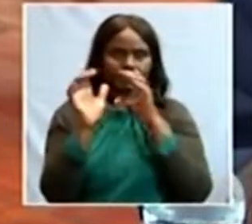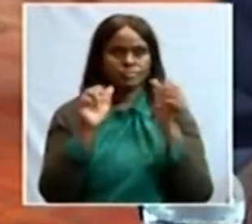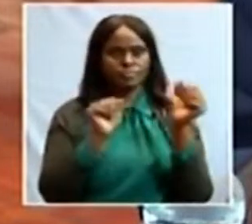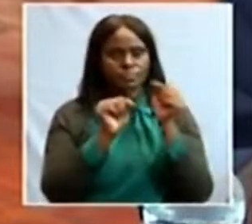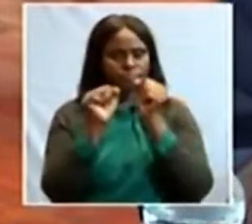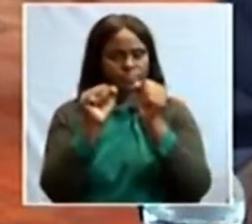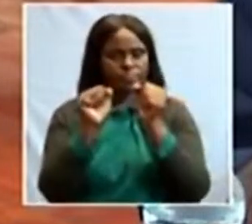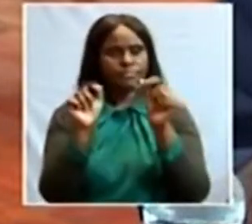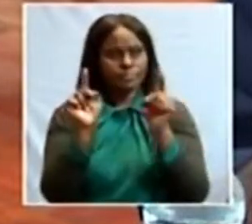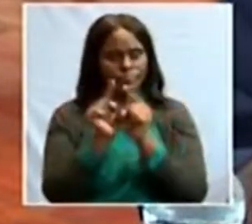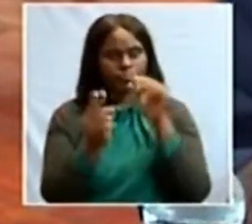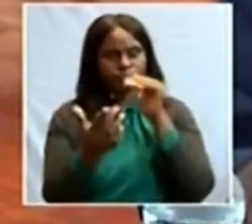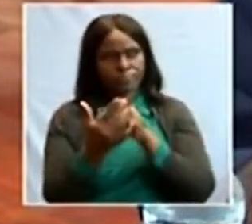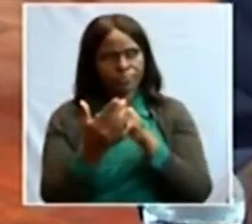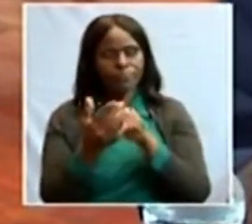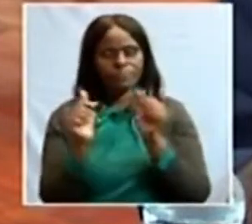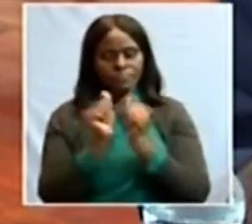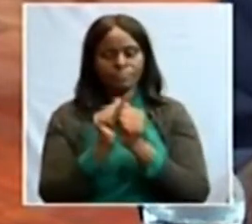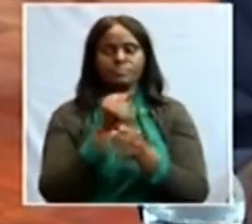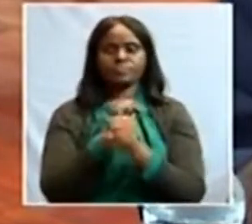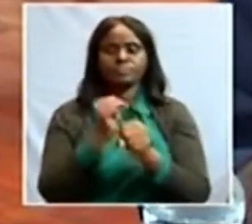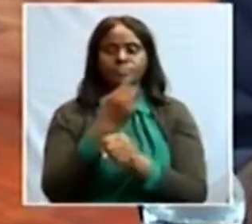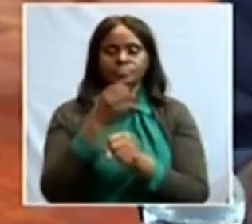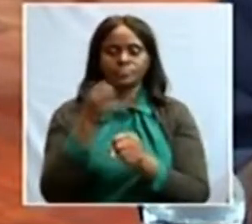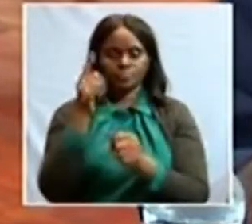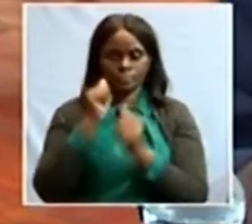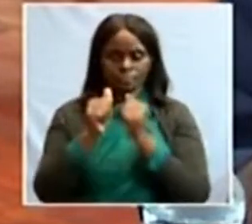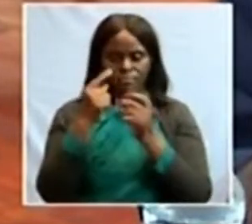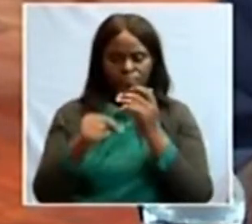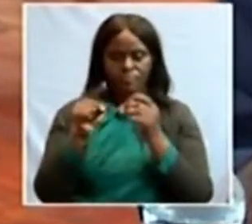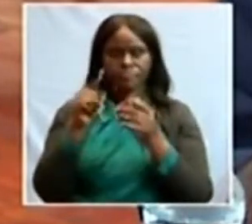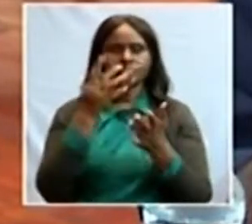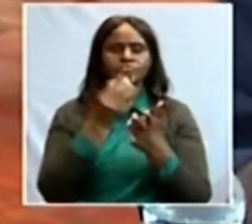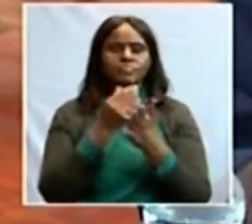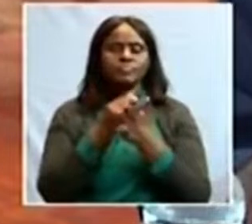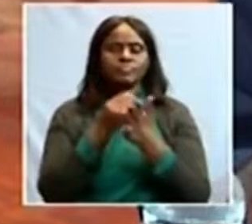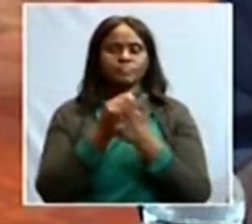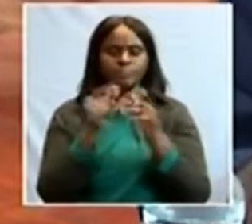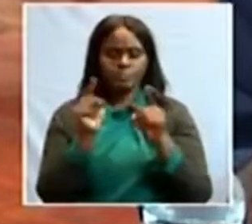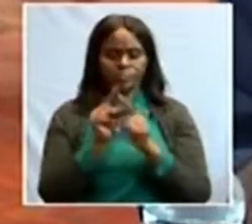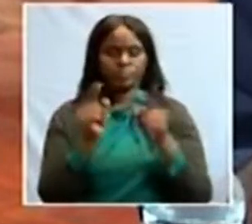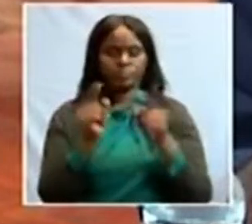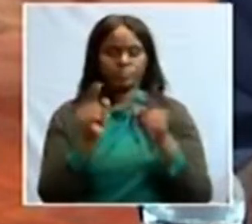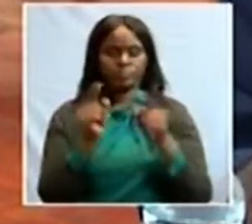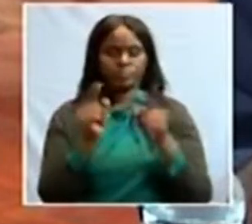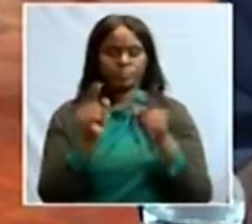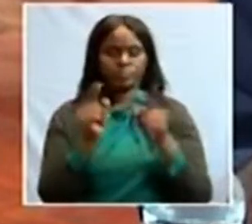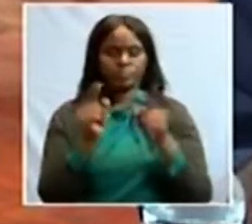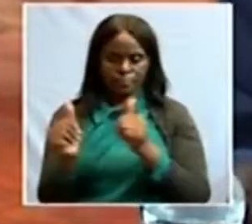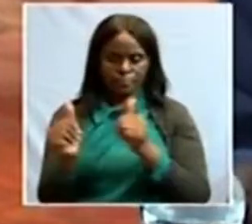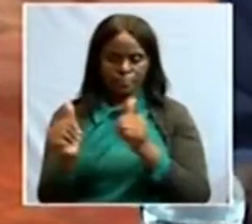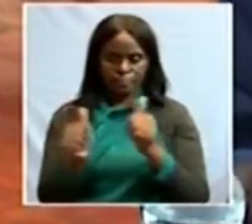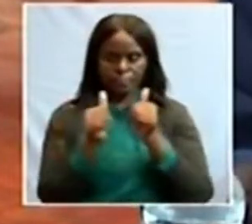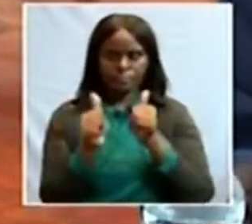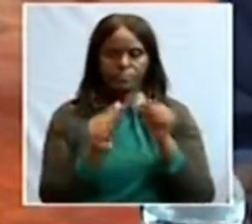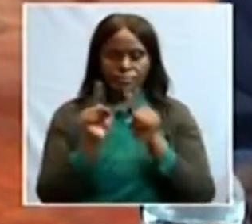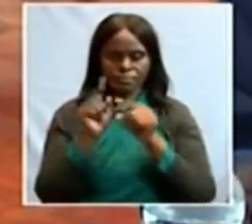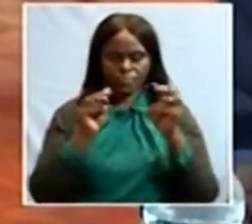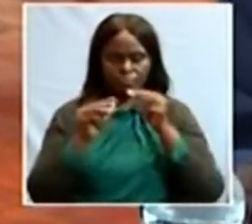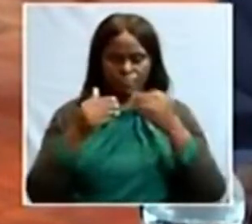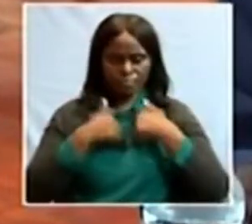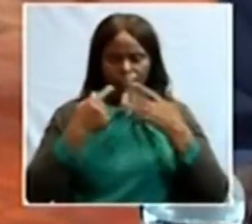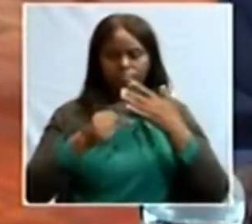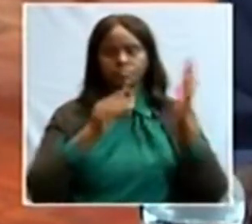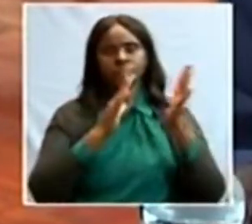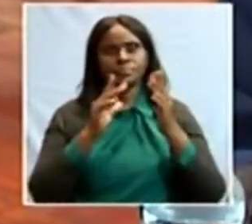system and rescue equipment due to financial constraints. Action taken. Management has